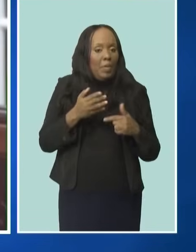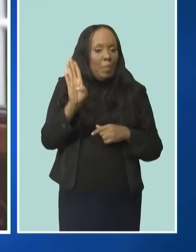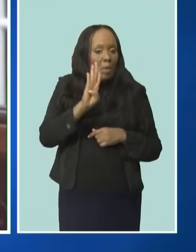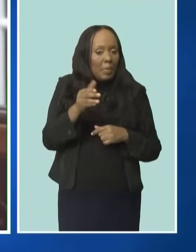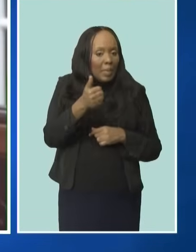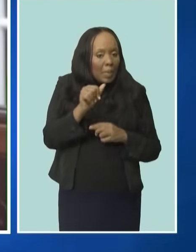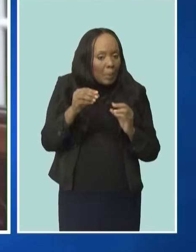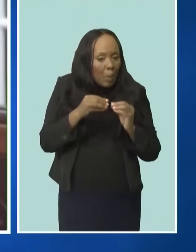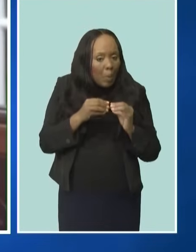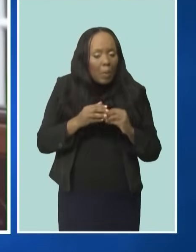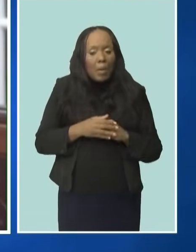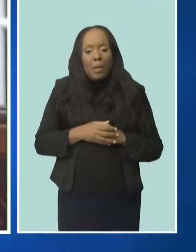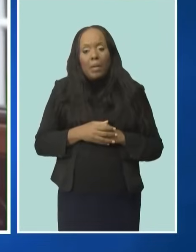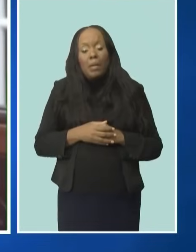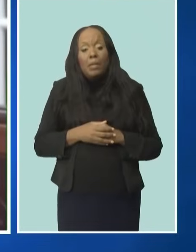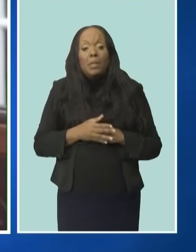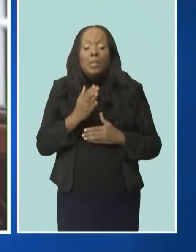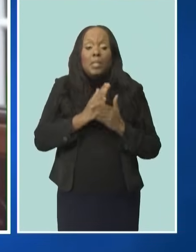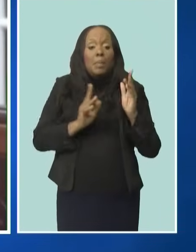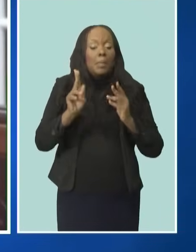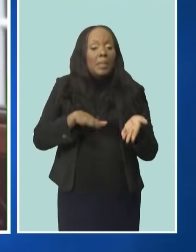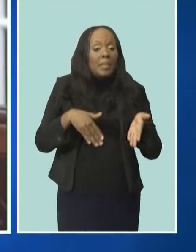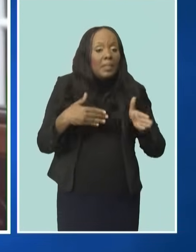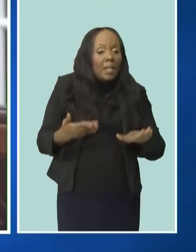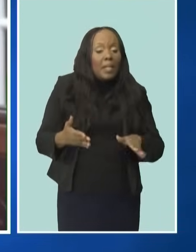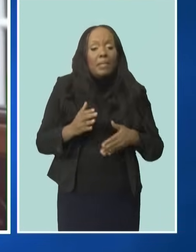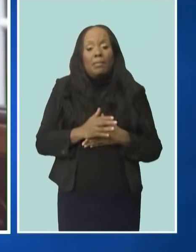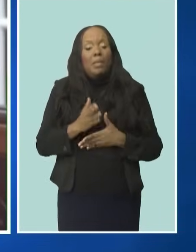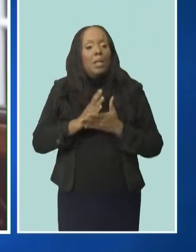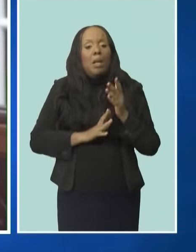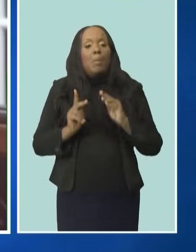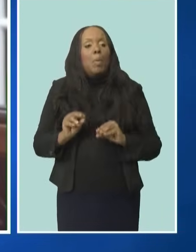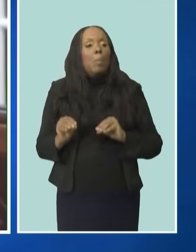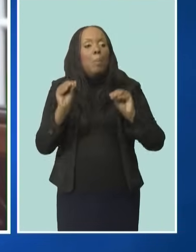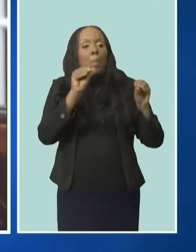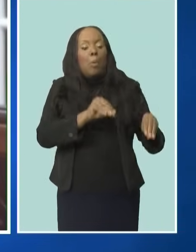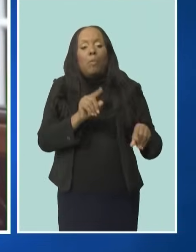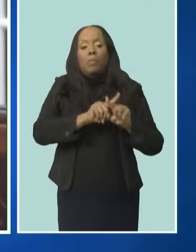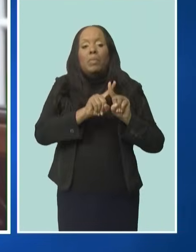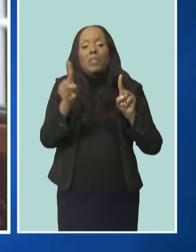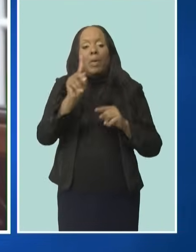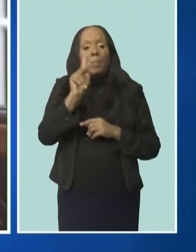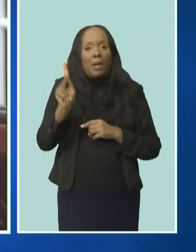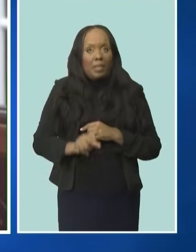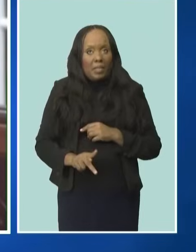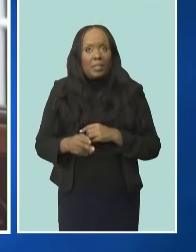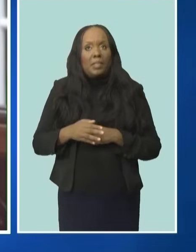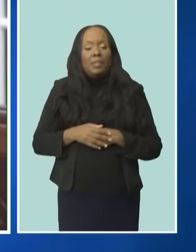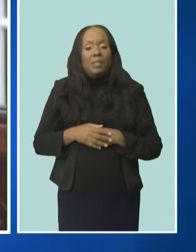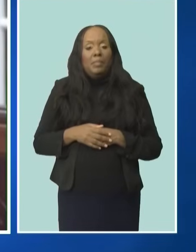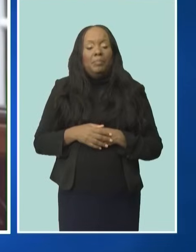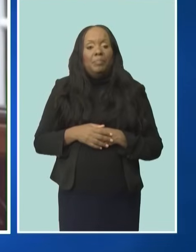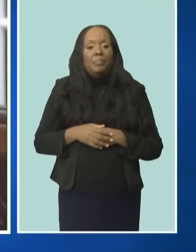moved. And to that extent, reflects admirably.